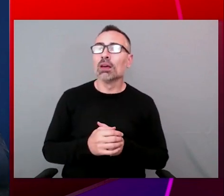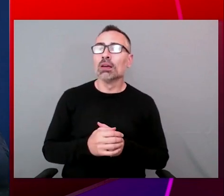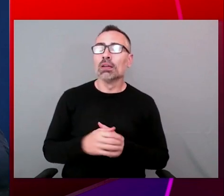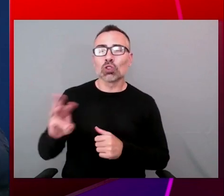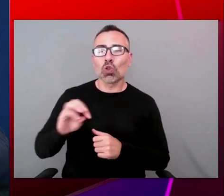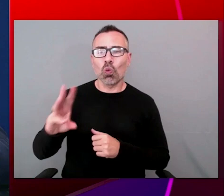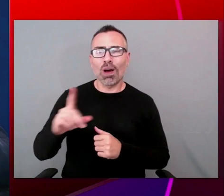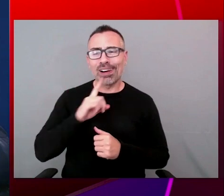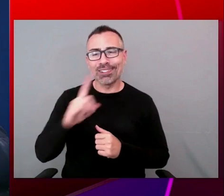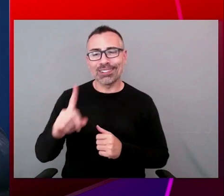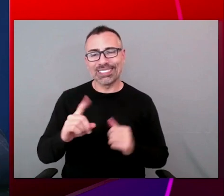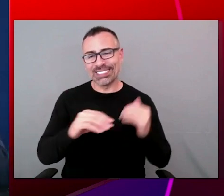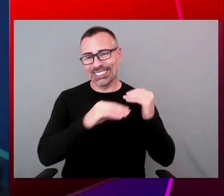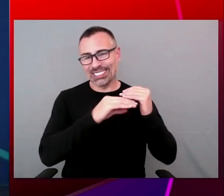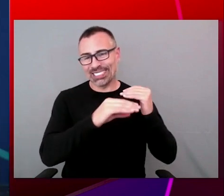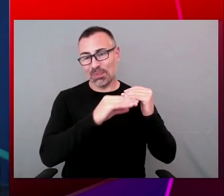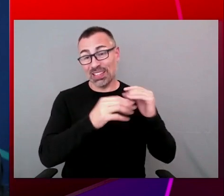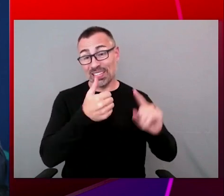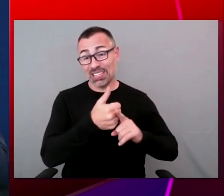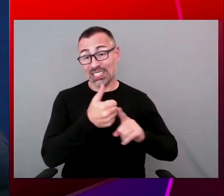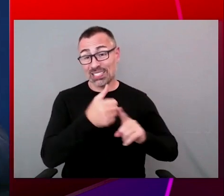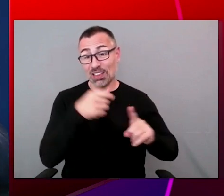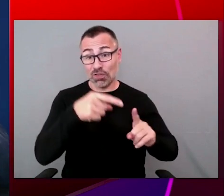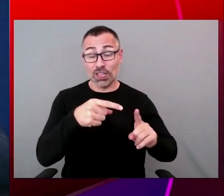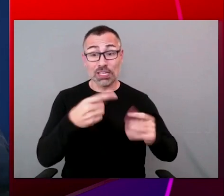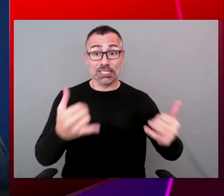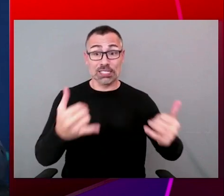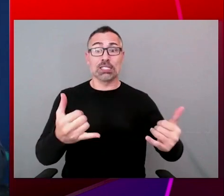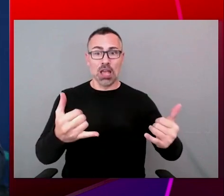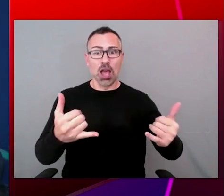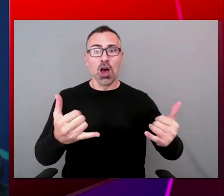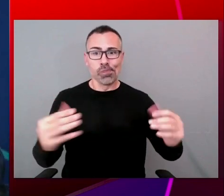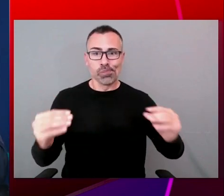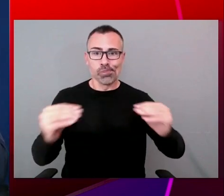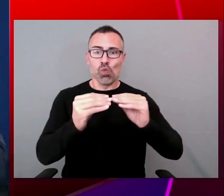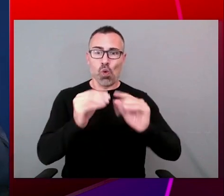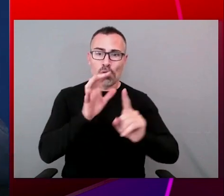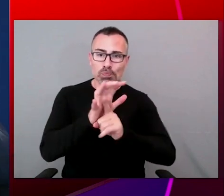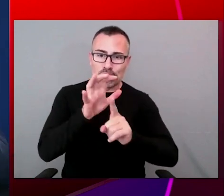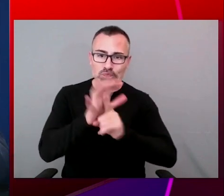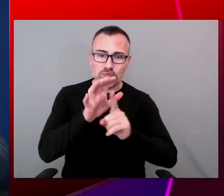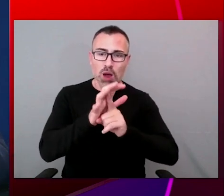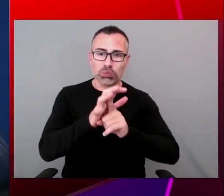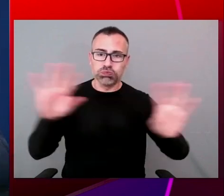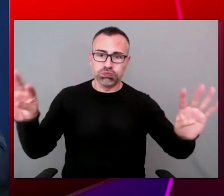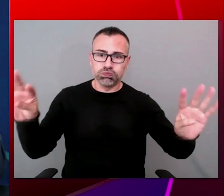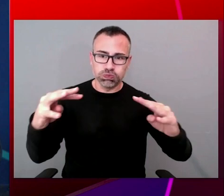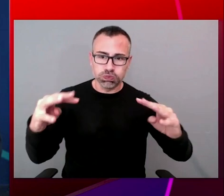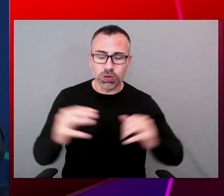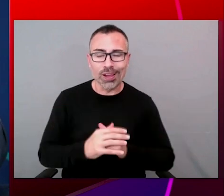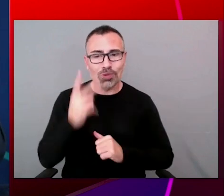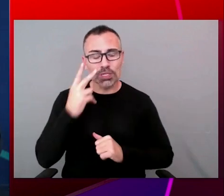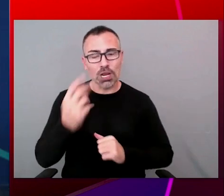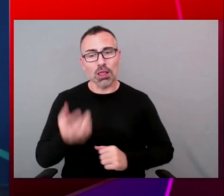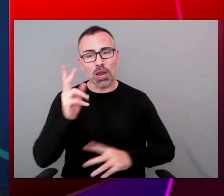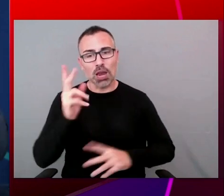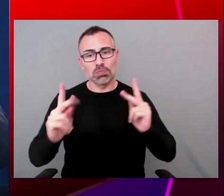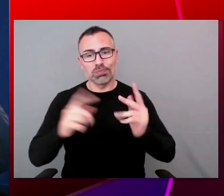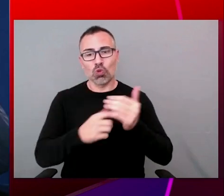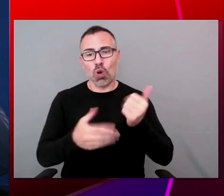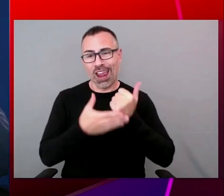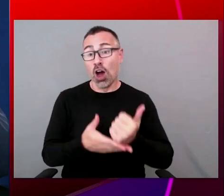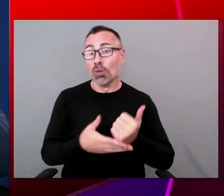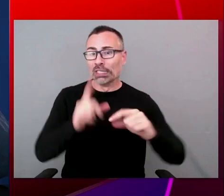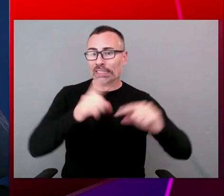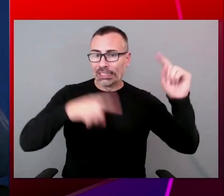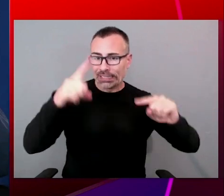sustainability in of itself is really gaining a ton of momentum. We're seeing a lot of people that need a lot of help, and it's in a lot of different areas. And I think it goes